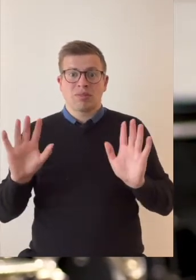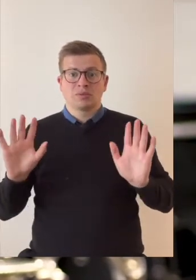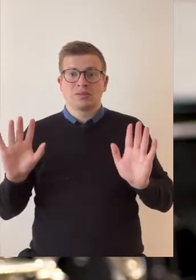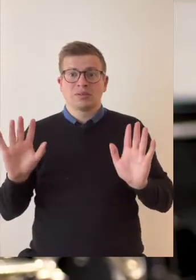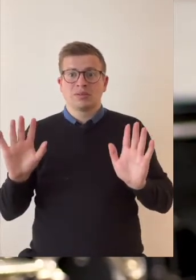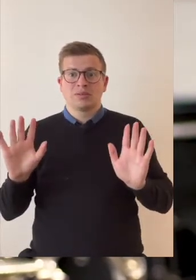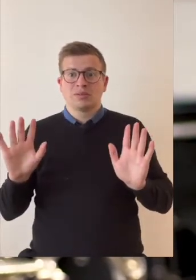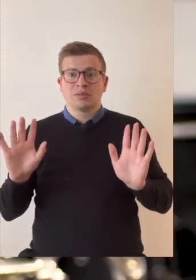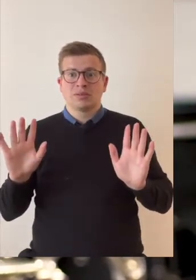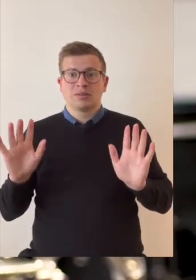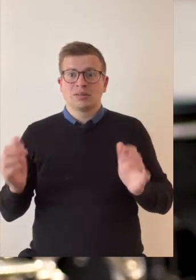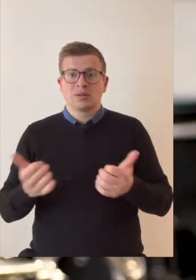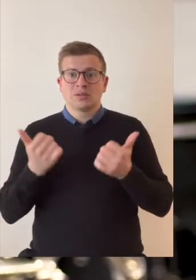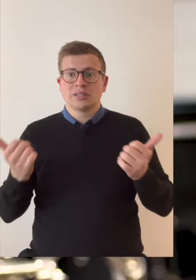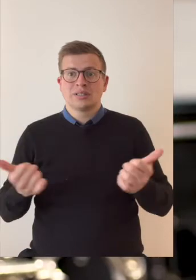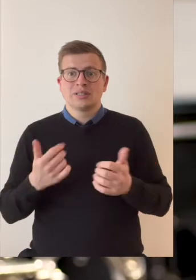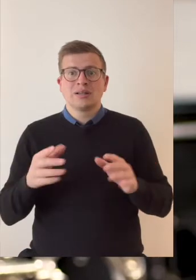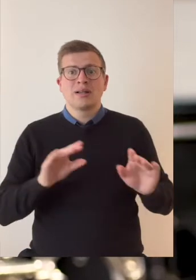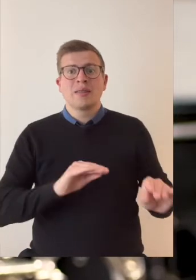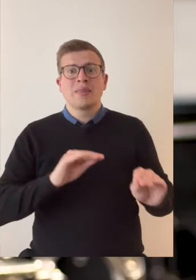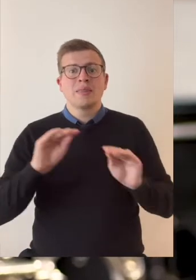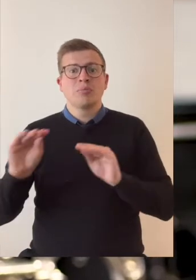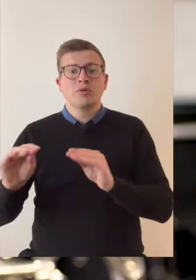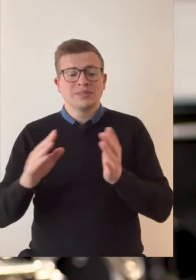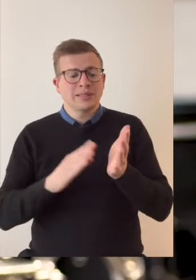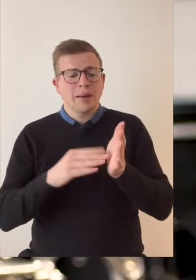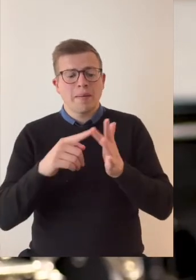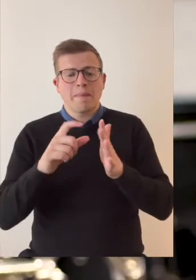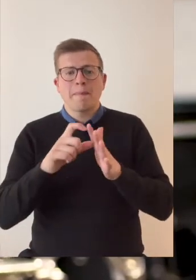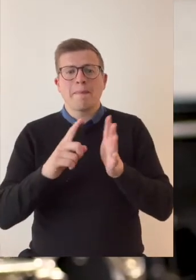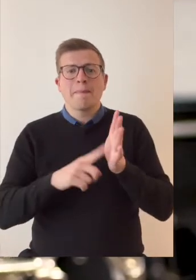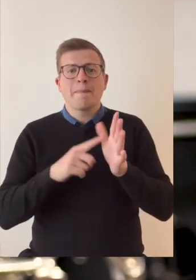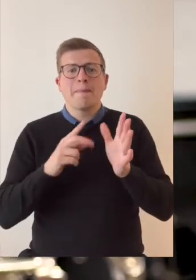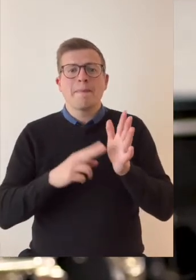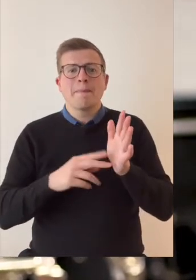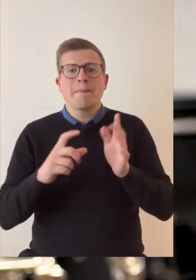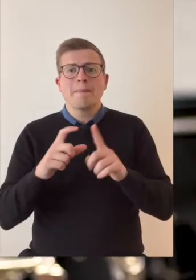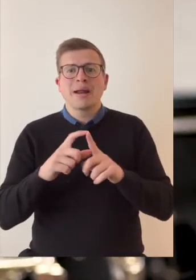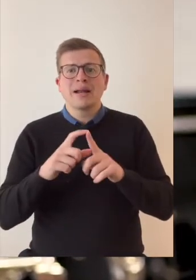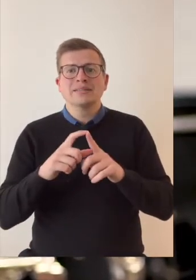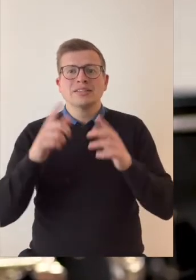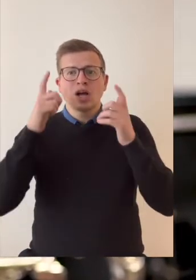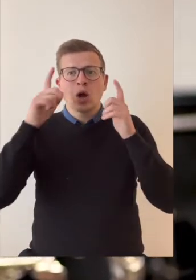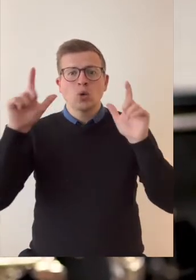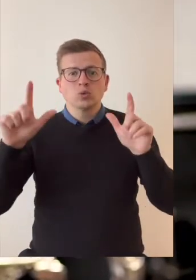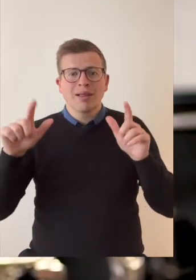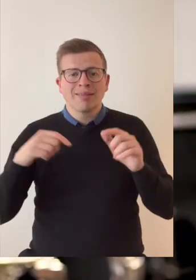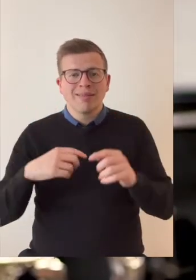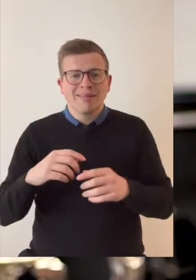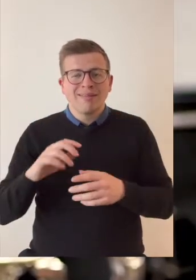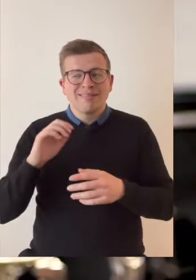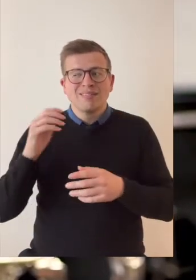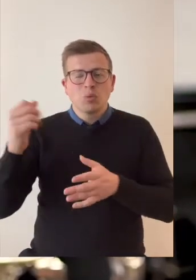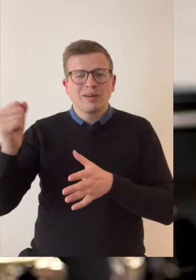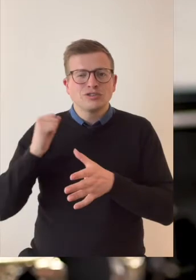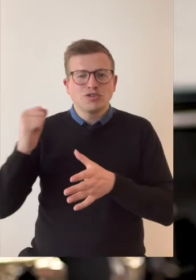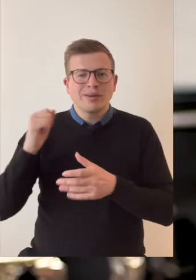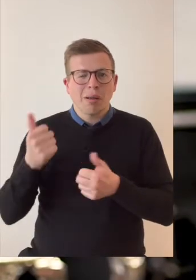And they moved it to the Midland Hotel. They weren't serving drinks like it. And